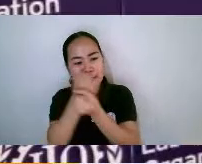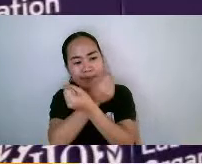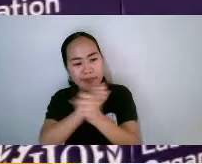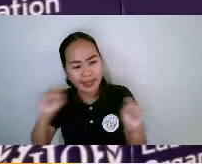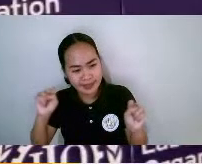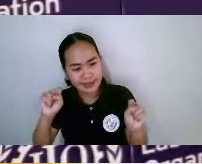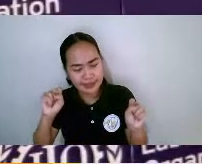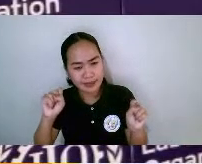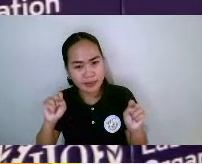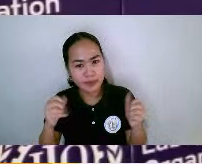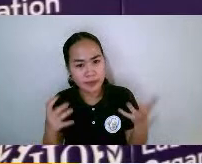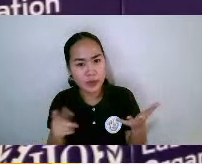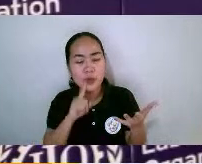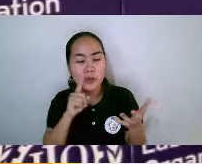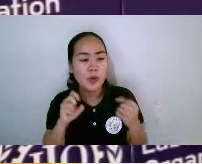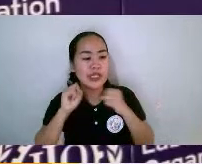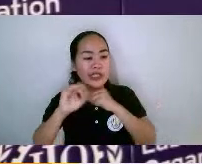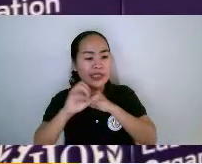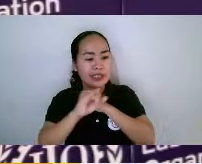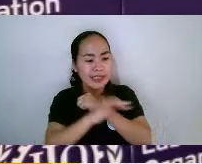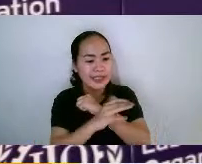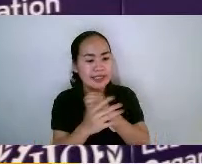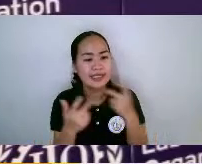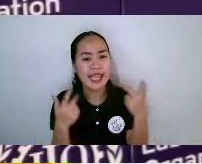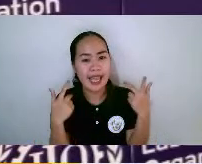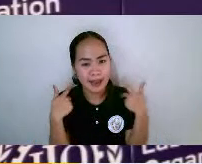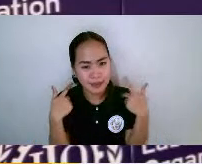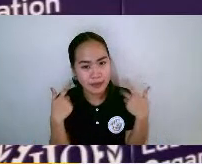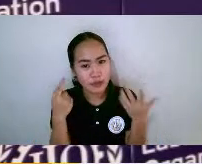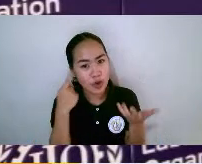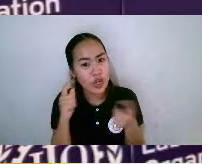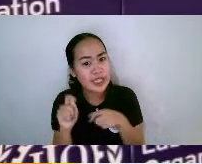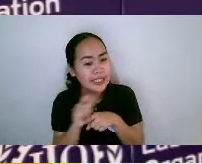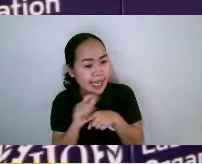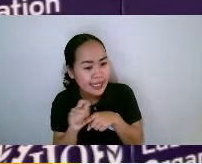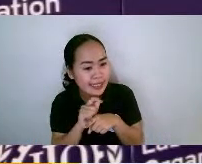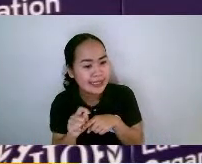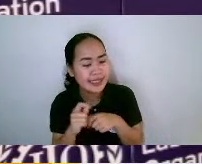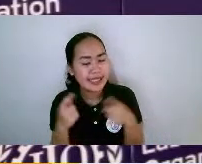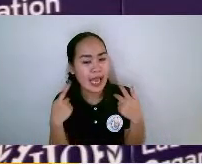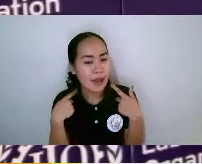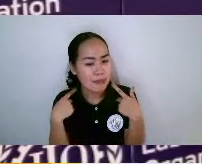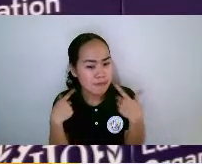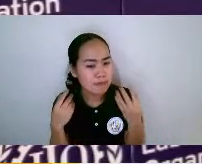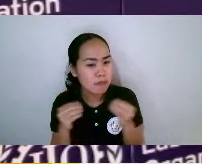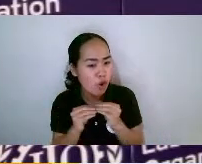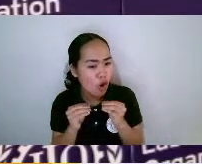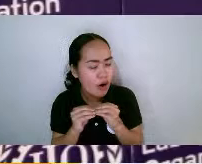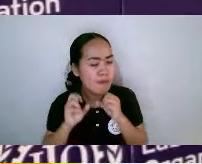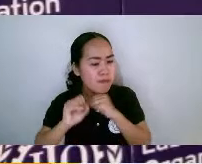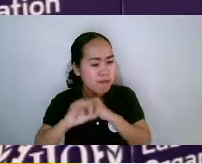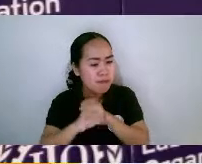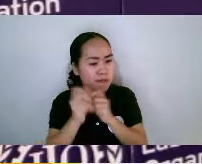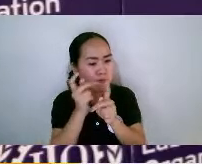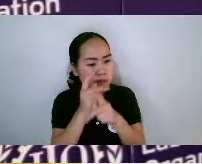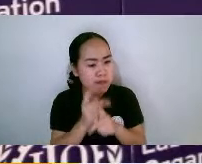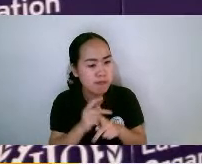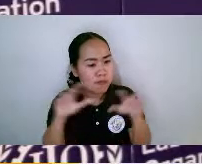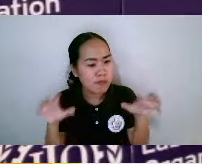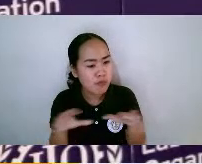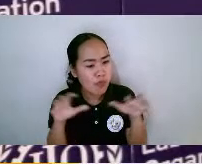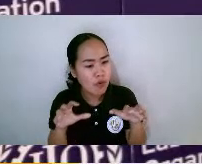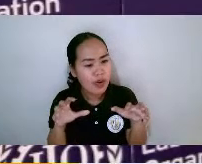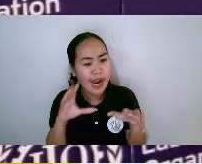promoted digitalization in training enterprises, boosting the productivity, as well as protecting the